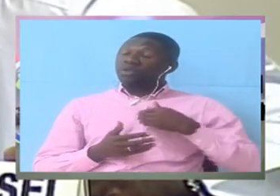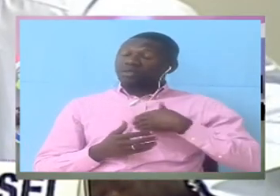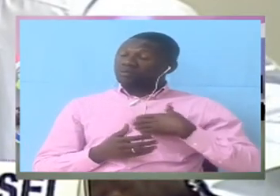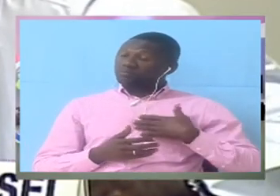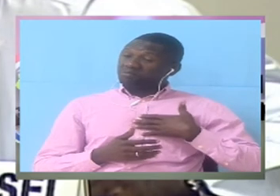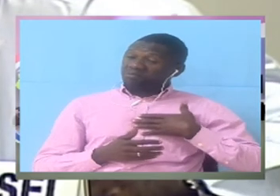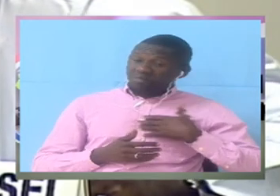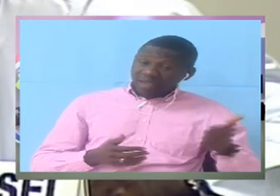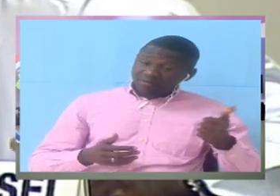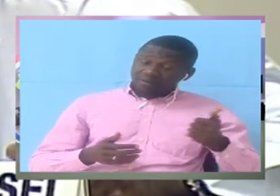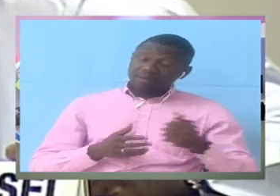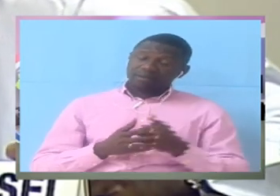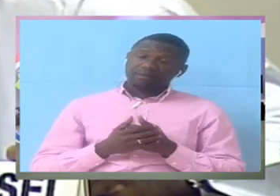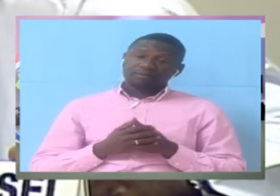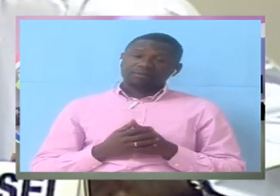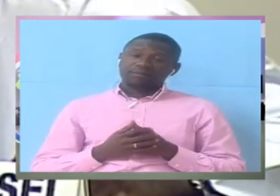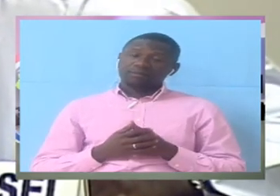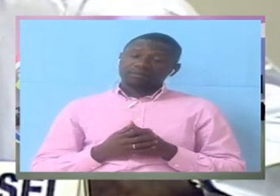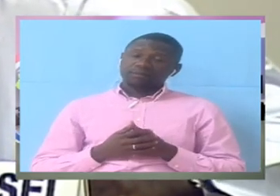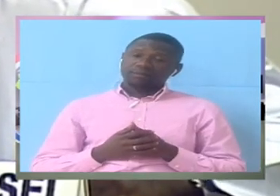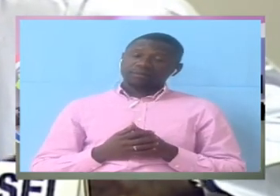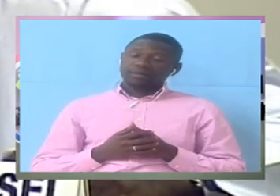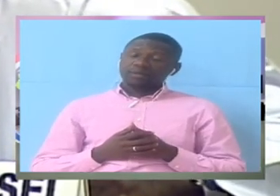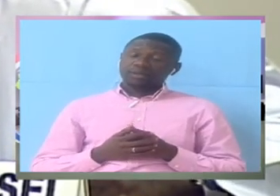you had judges Liberians didn't